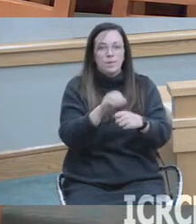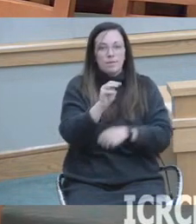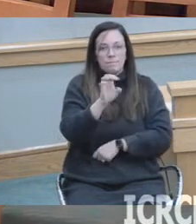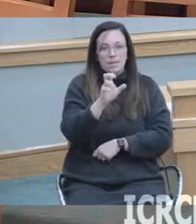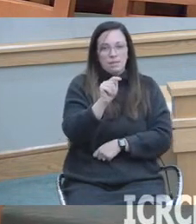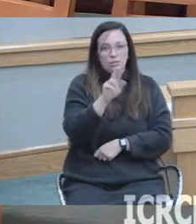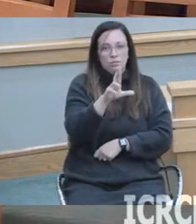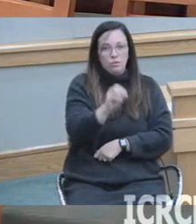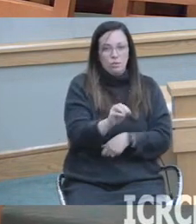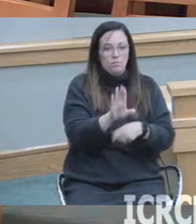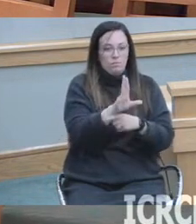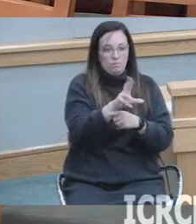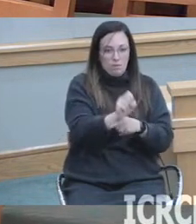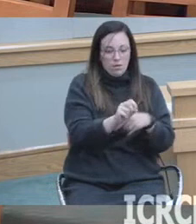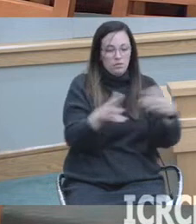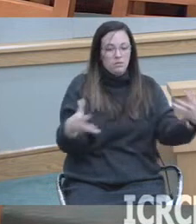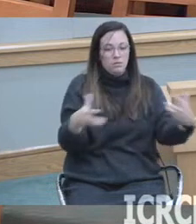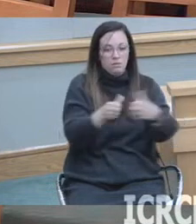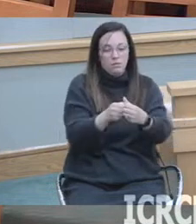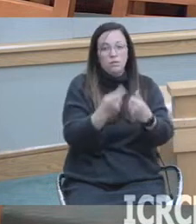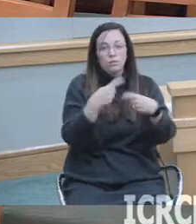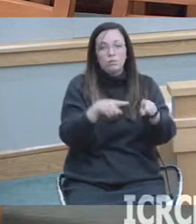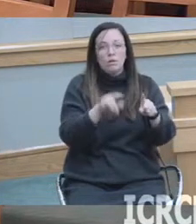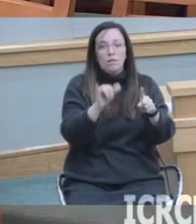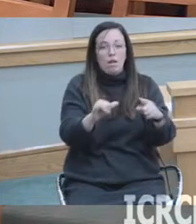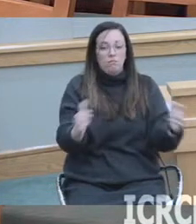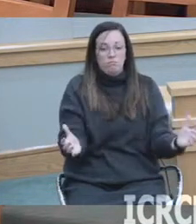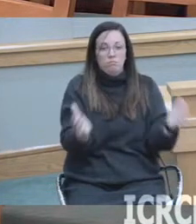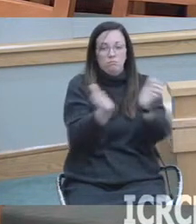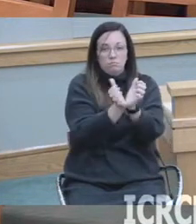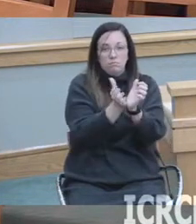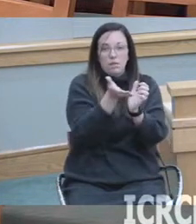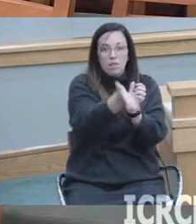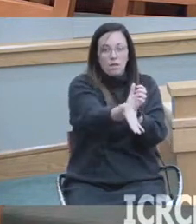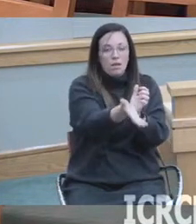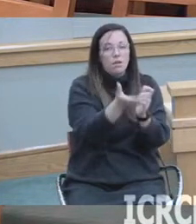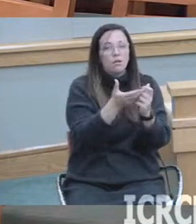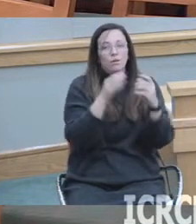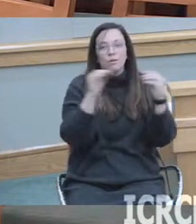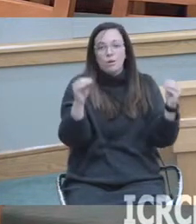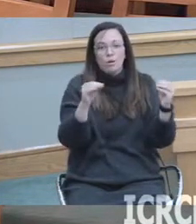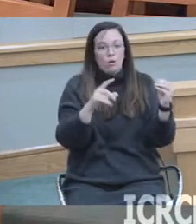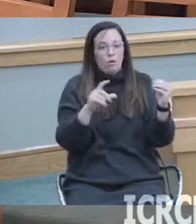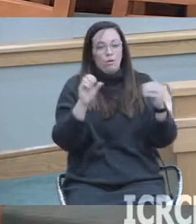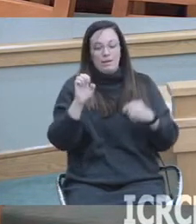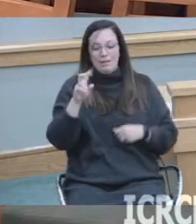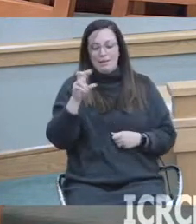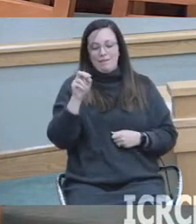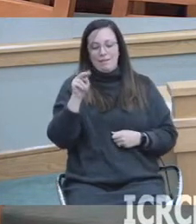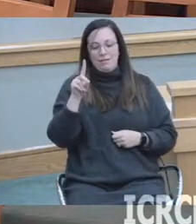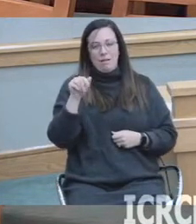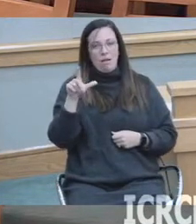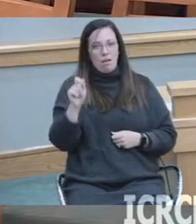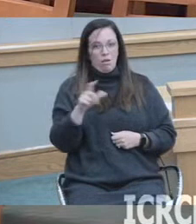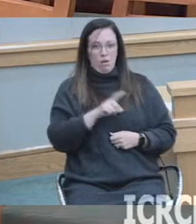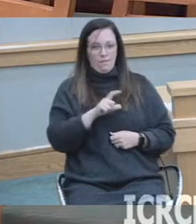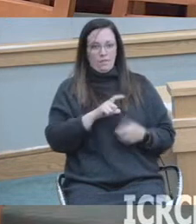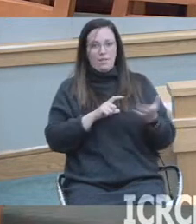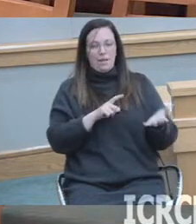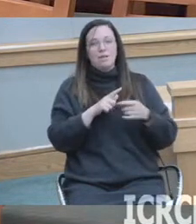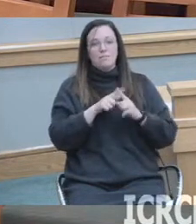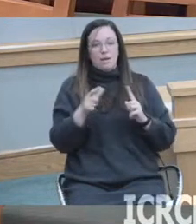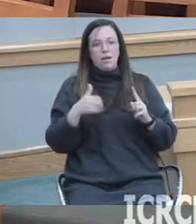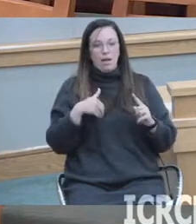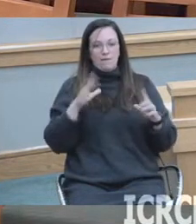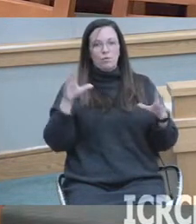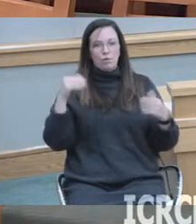Cincinnati. During that apprehension of the suspect down there were no Evendale officers there, but there is a cruiser cam video from